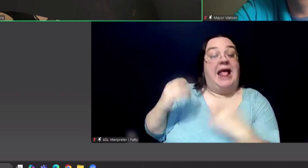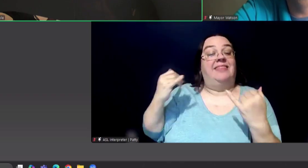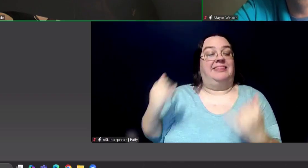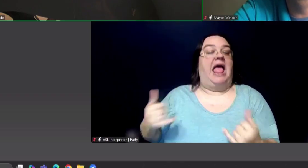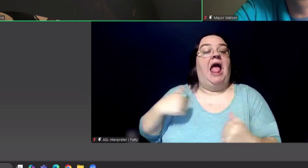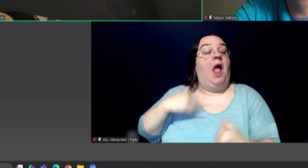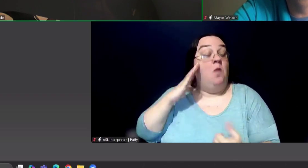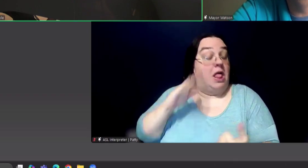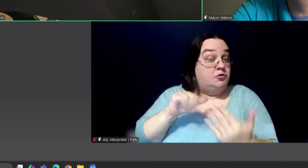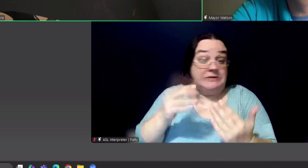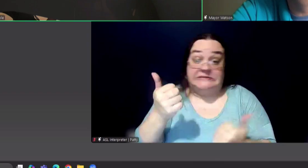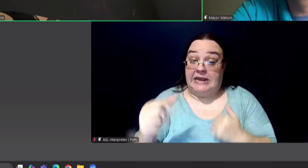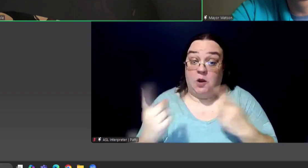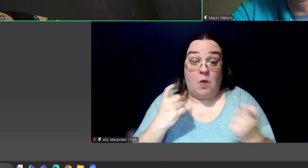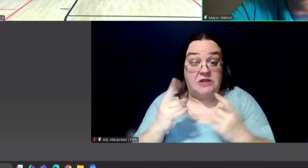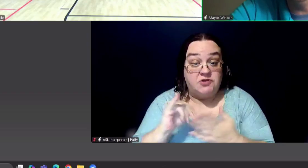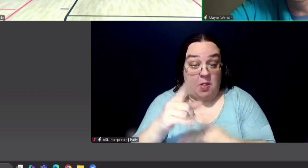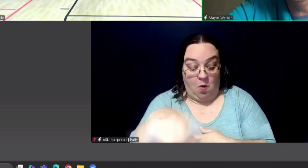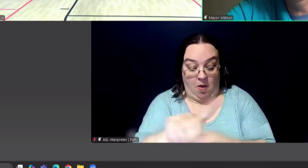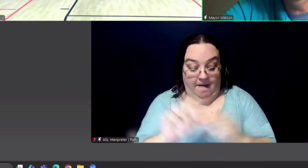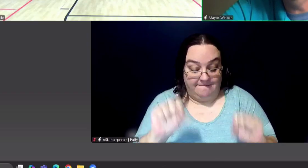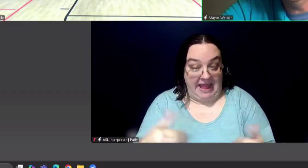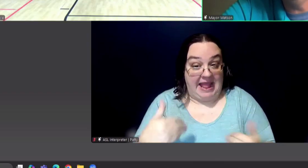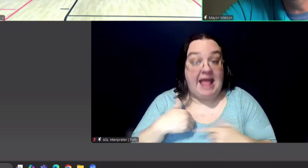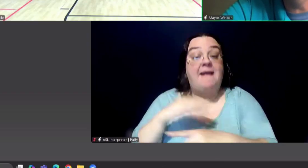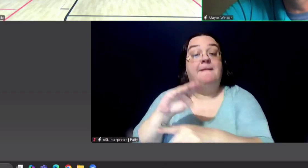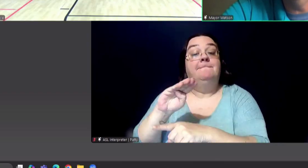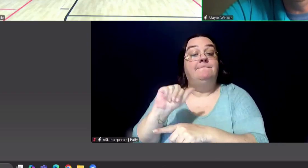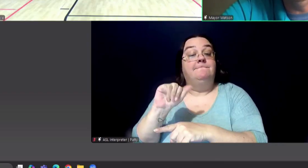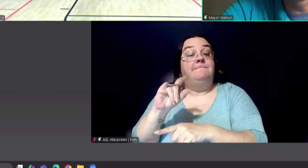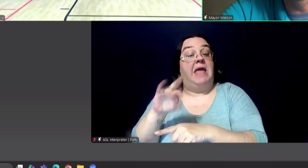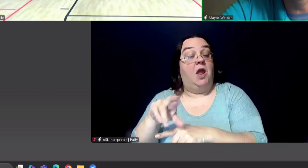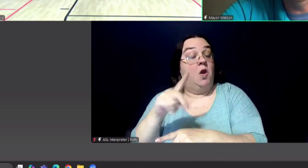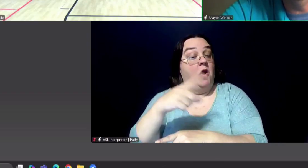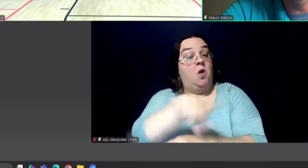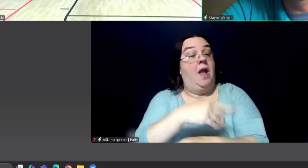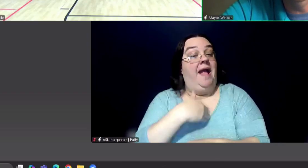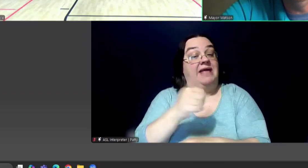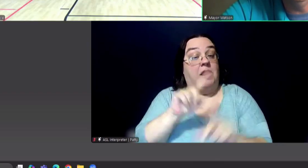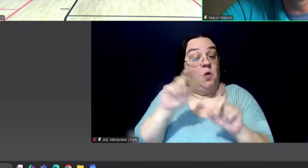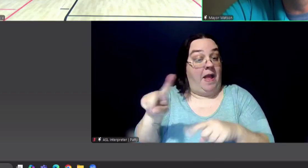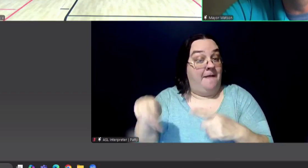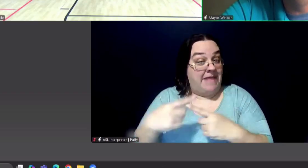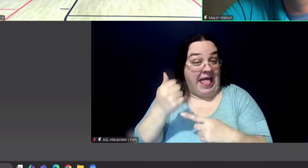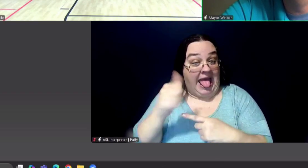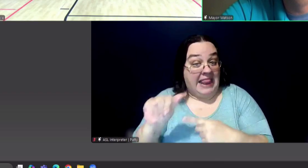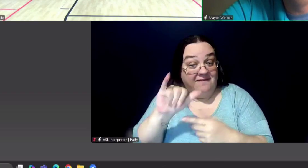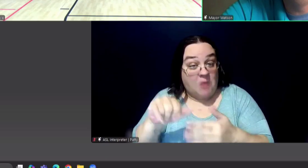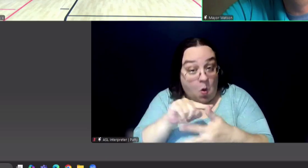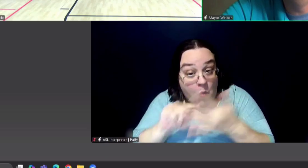questions. Are there questions for the town administrator about any of those items or any other item?